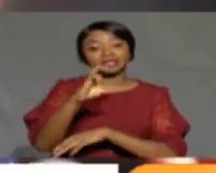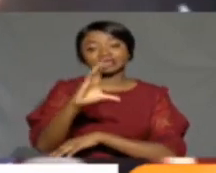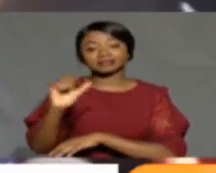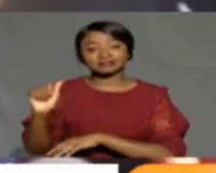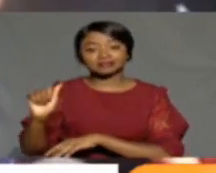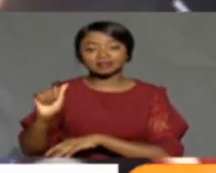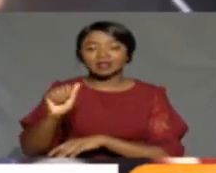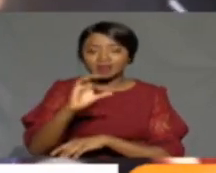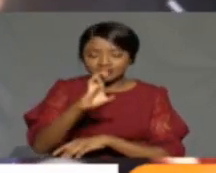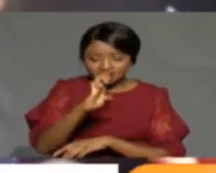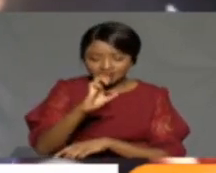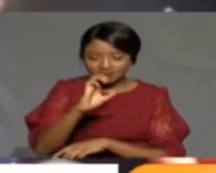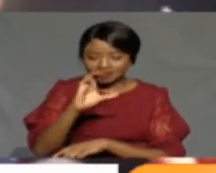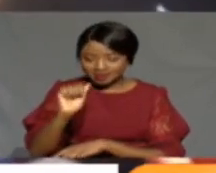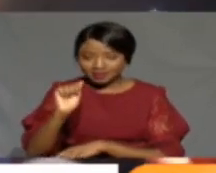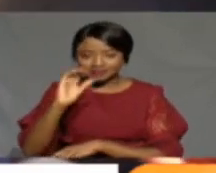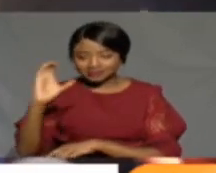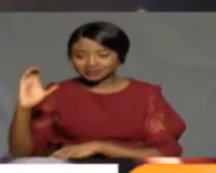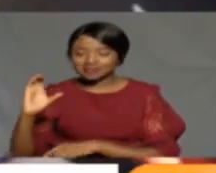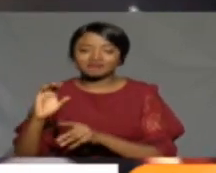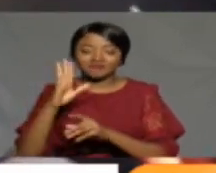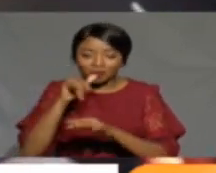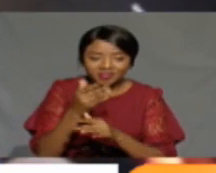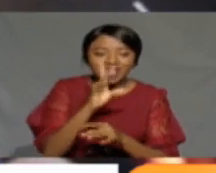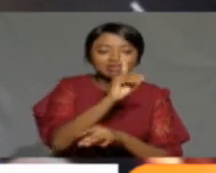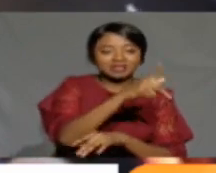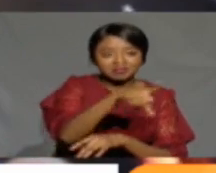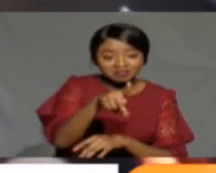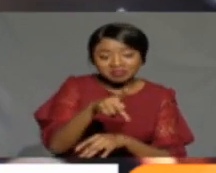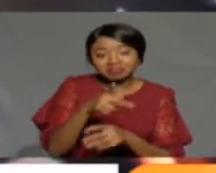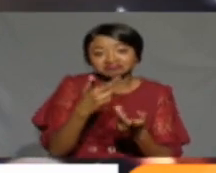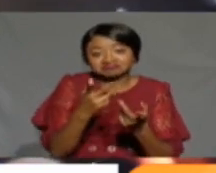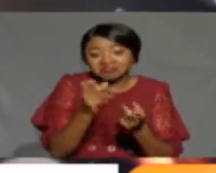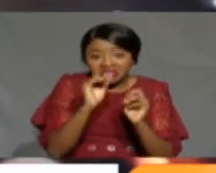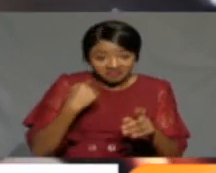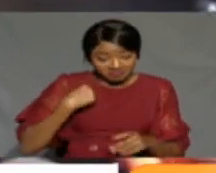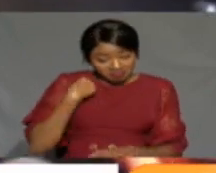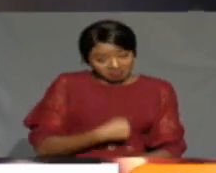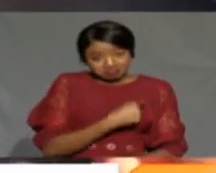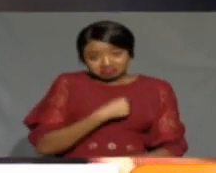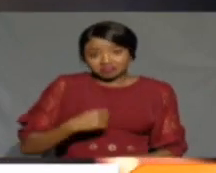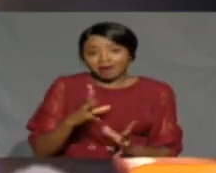DPP atapelekewa faili angalie, basi nikipatikana na hatia nitabeba msalaba wangu.